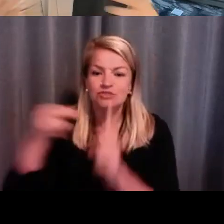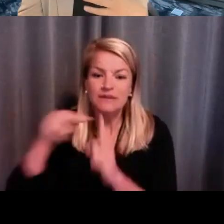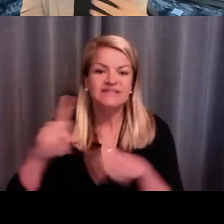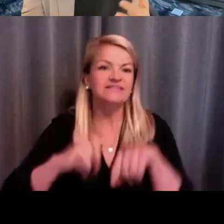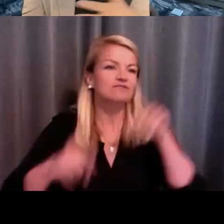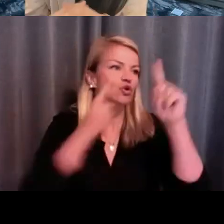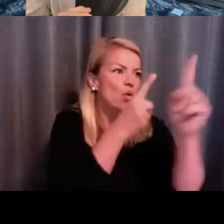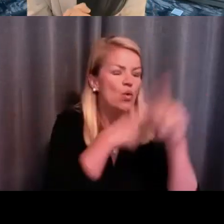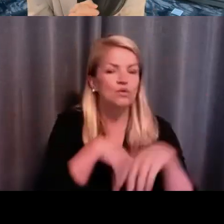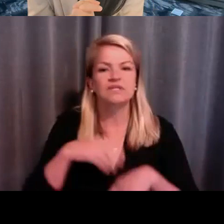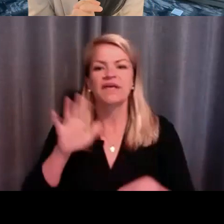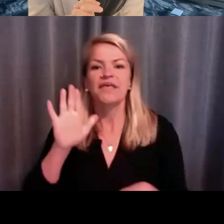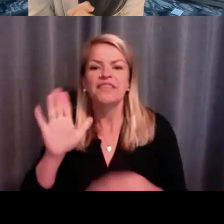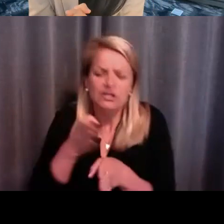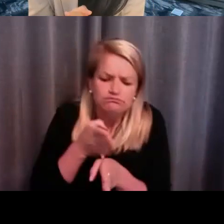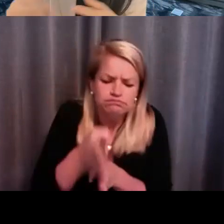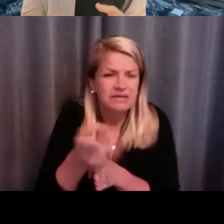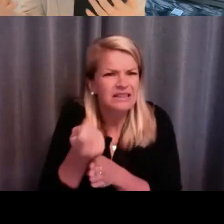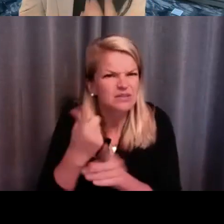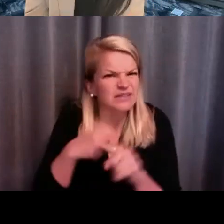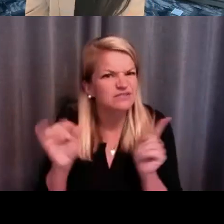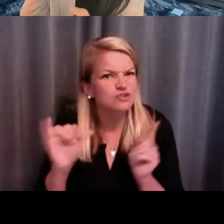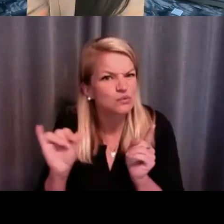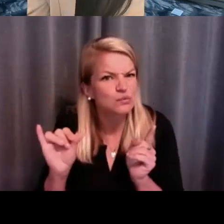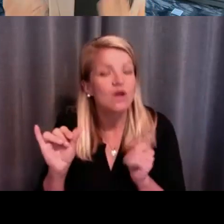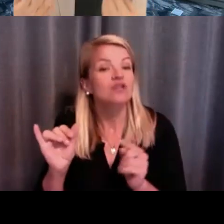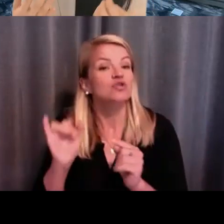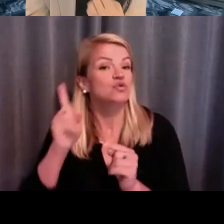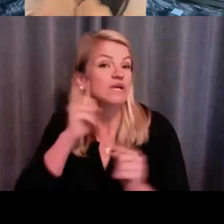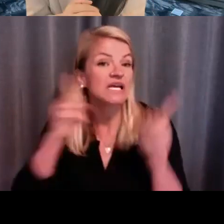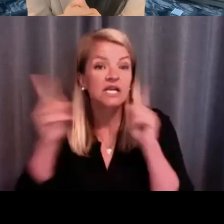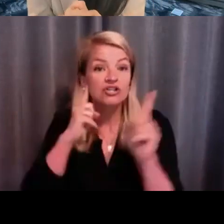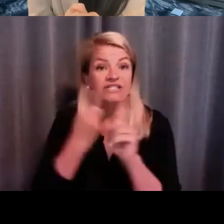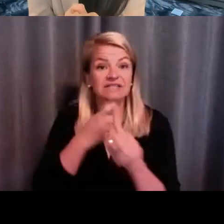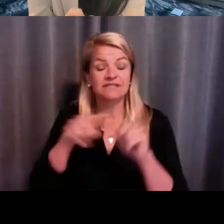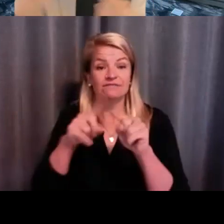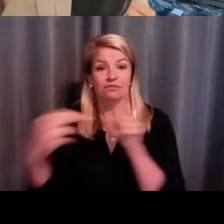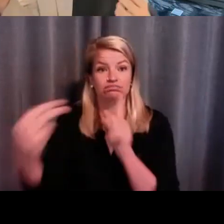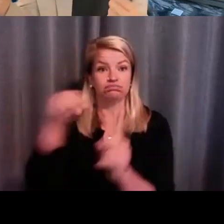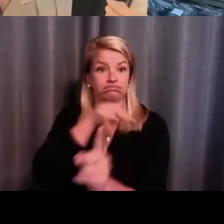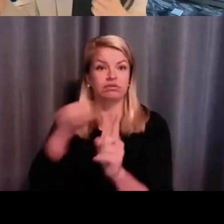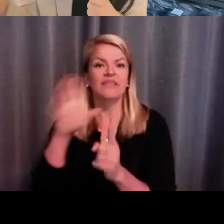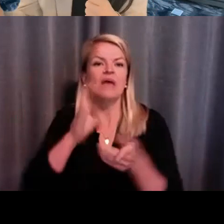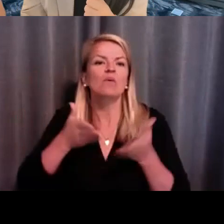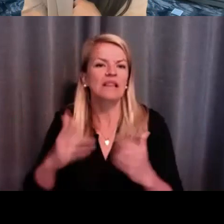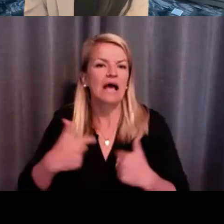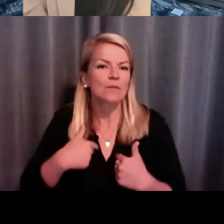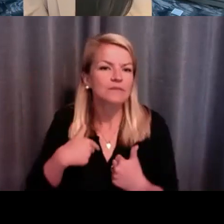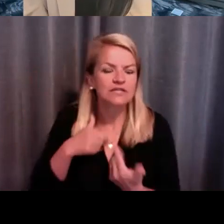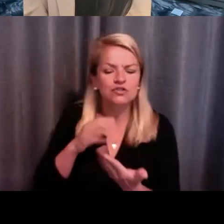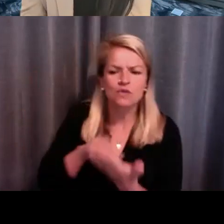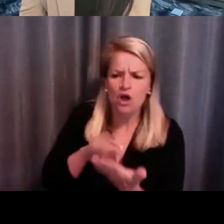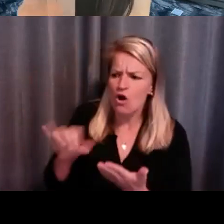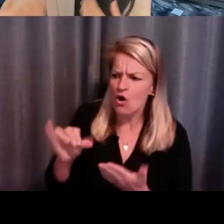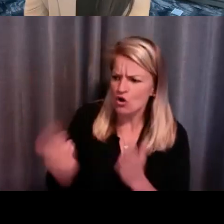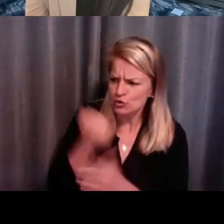kind of field is slightly different. So to be able to hear from their perspective also allows me to kind of get new ideas